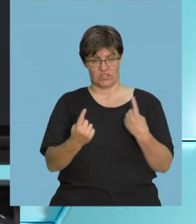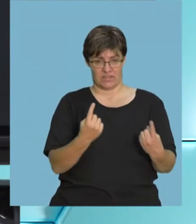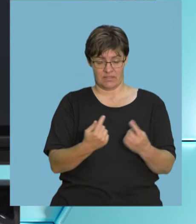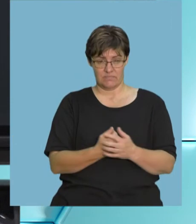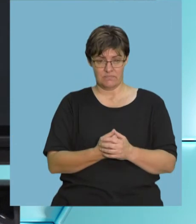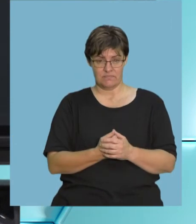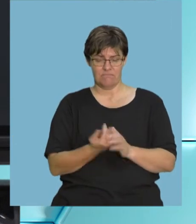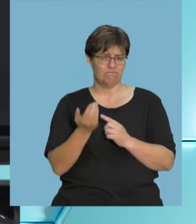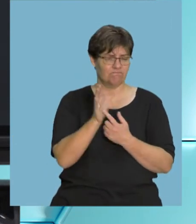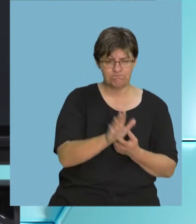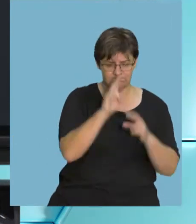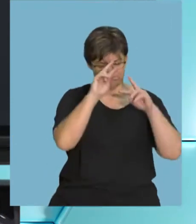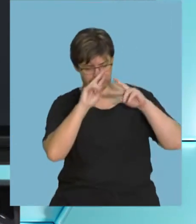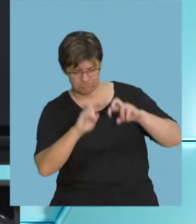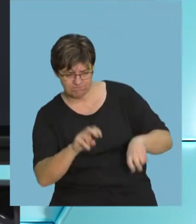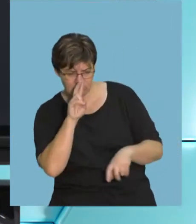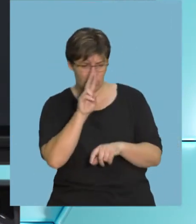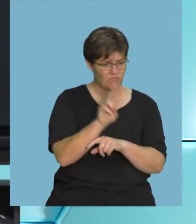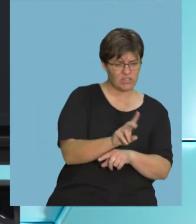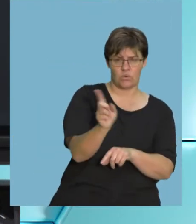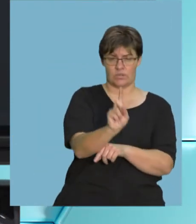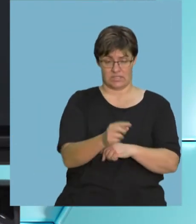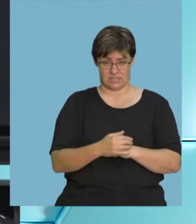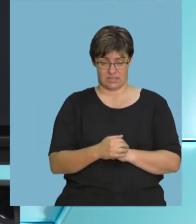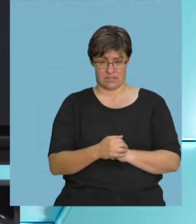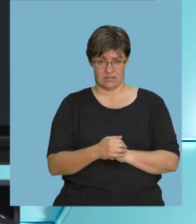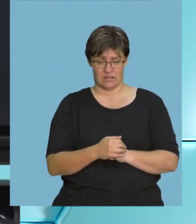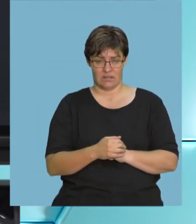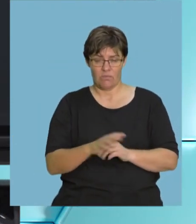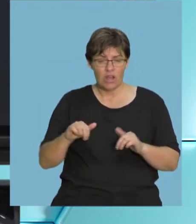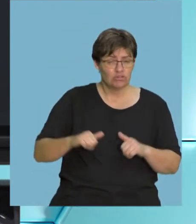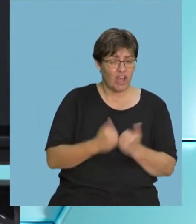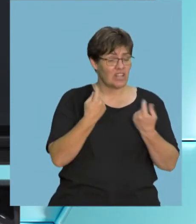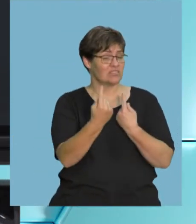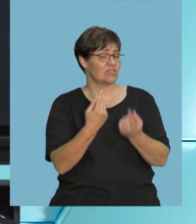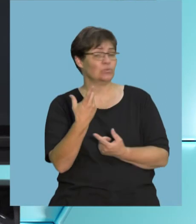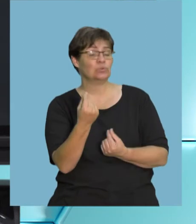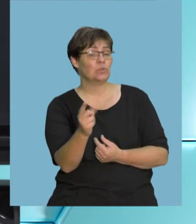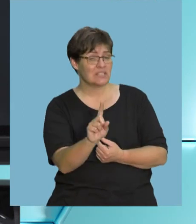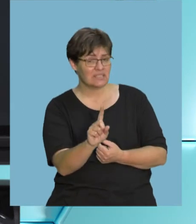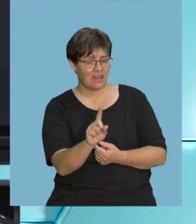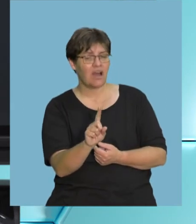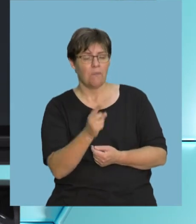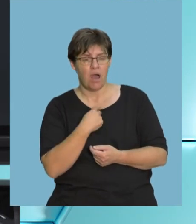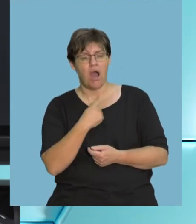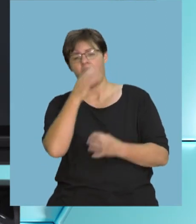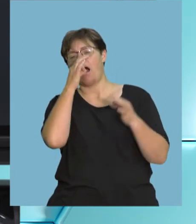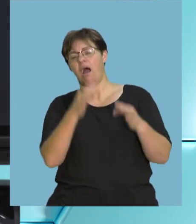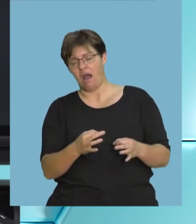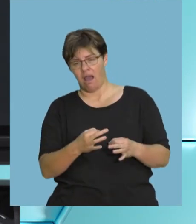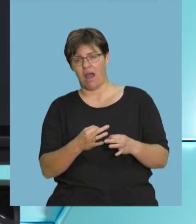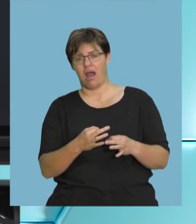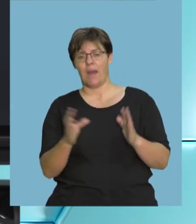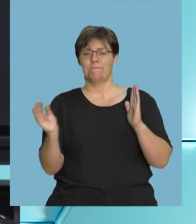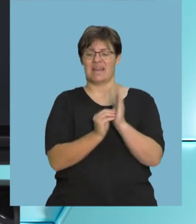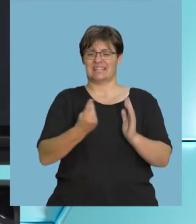in terms of attraction and repulsion. We made predictions, we spoke about observation, but essentially we challenged each other to